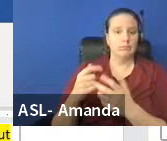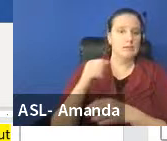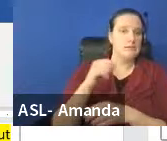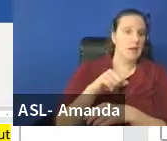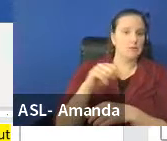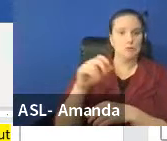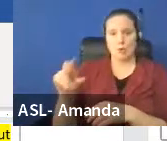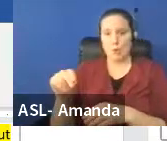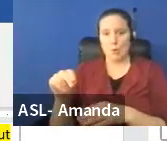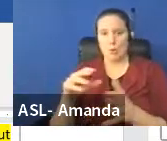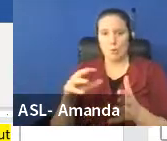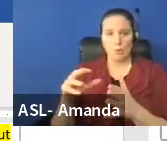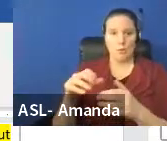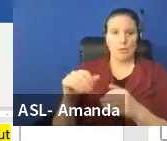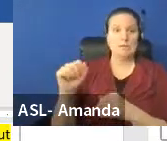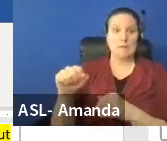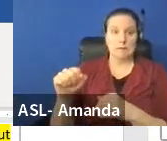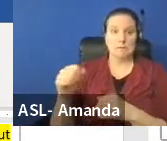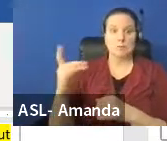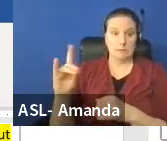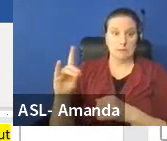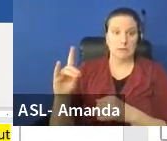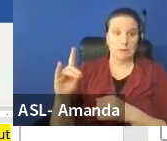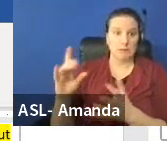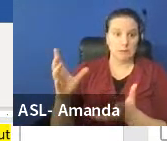no, and it's just like yes, we did.